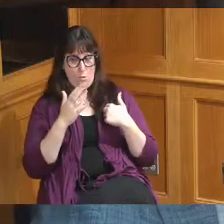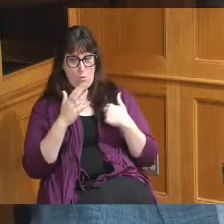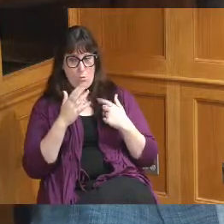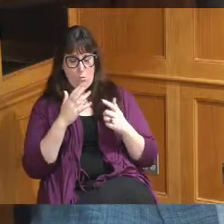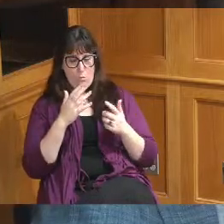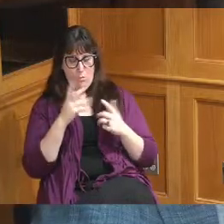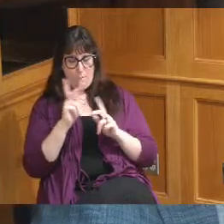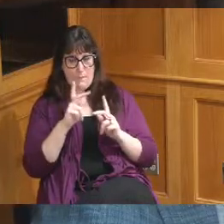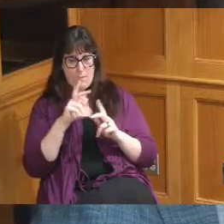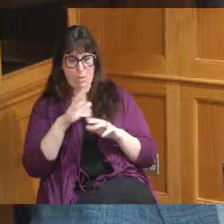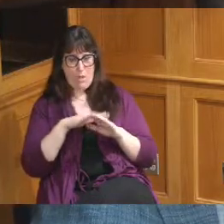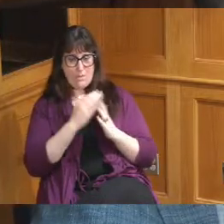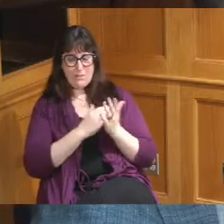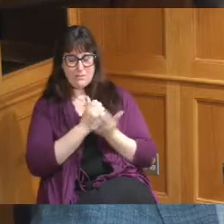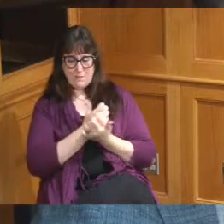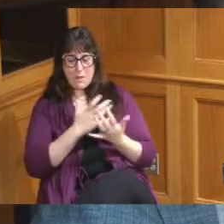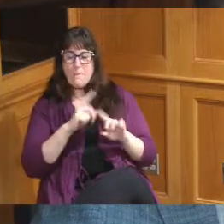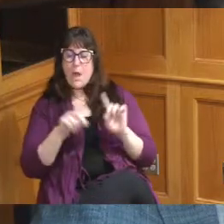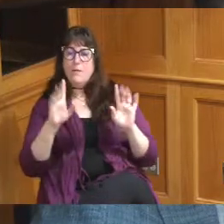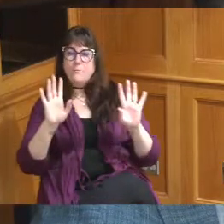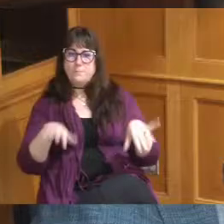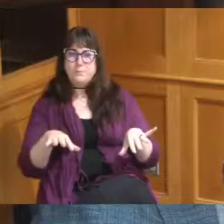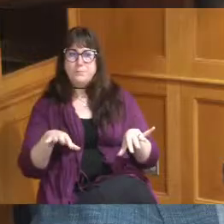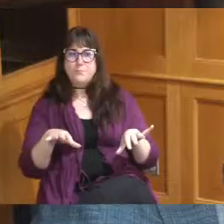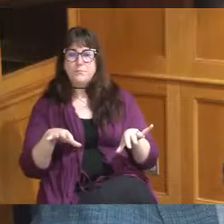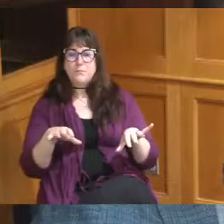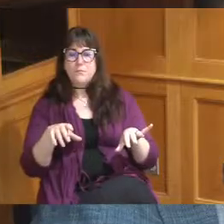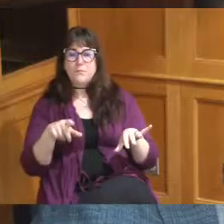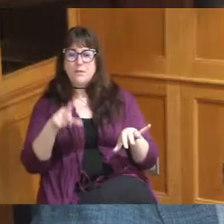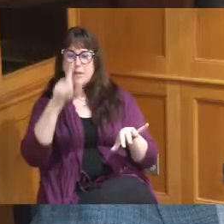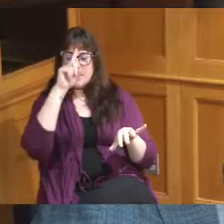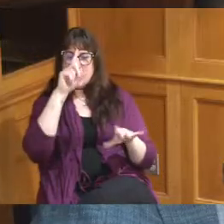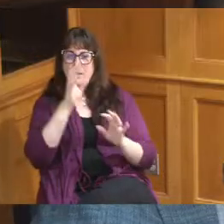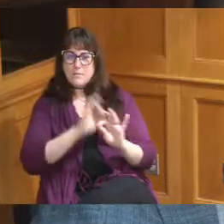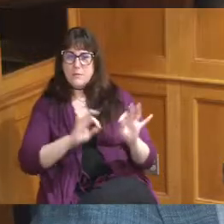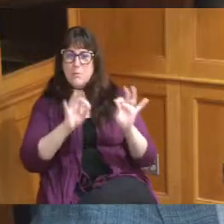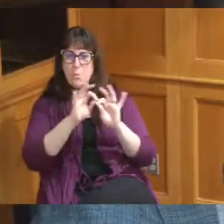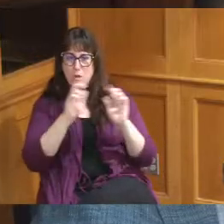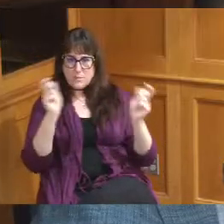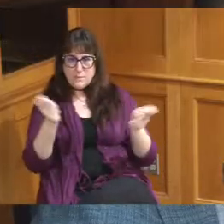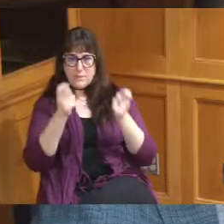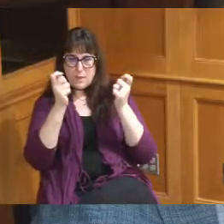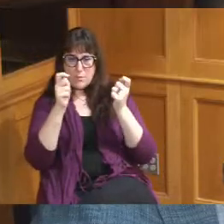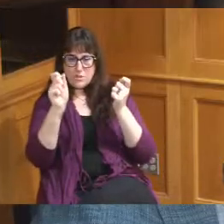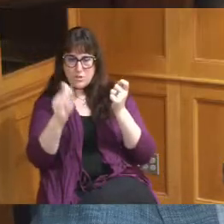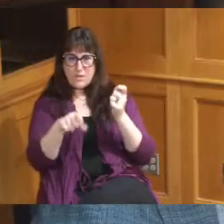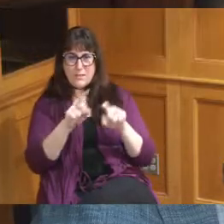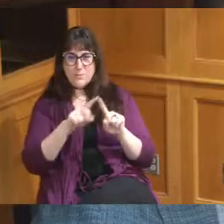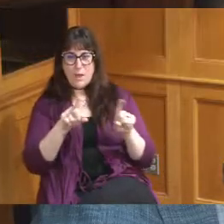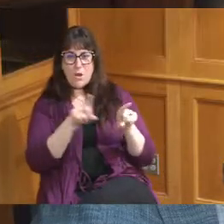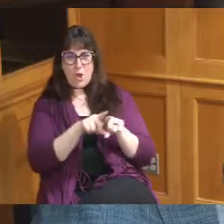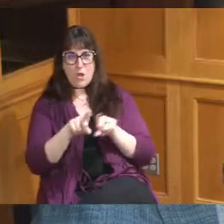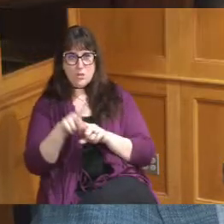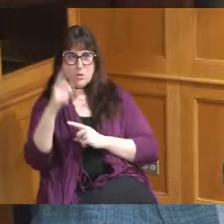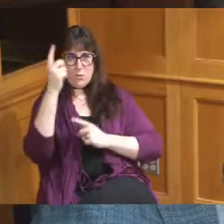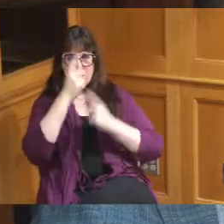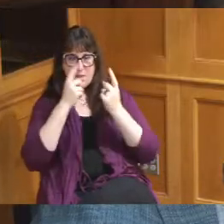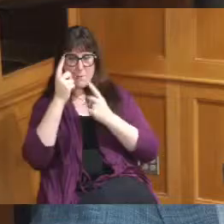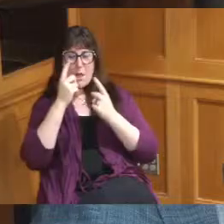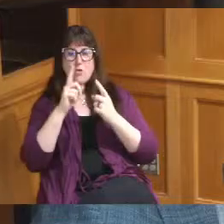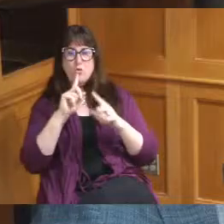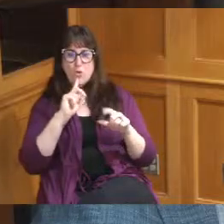things. And, I think it's important to have a celebration, but we've got to also think about